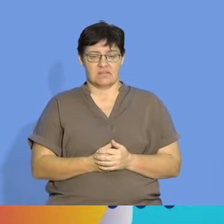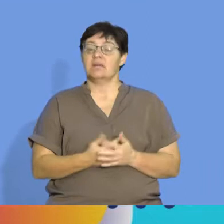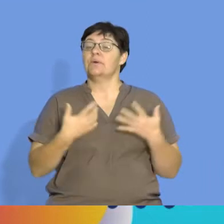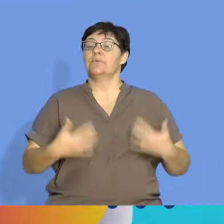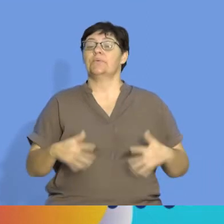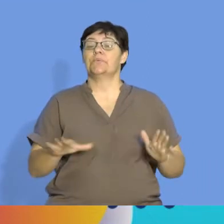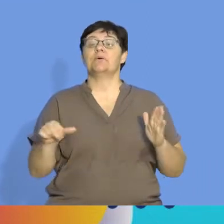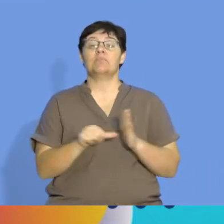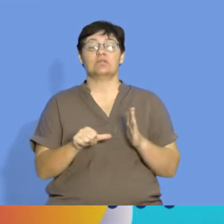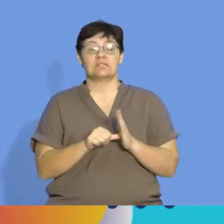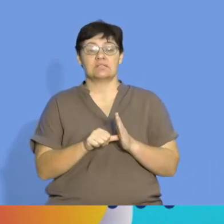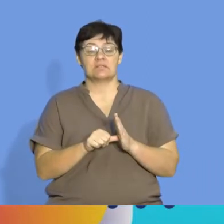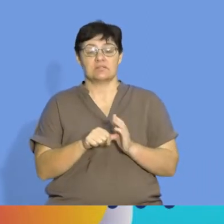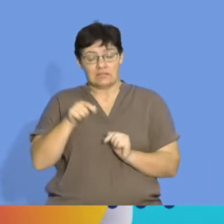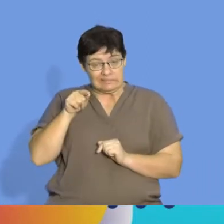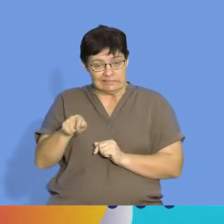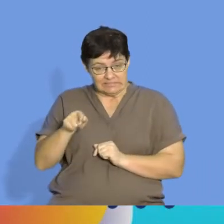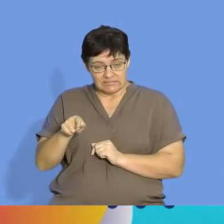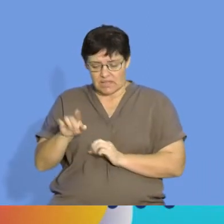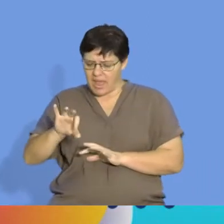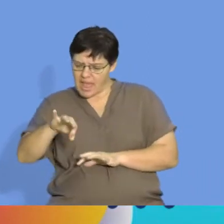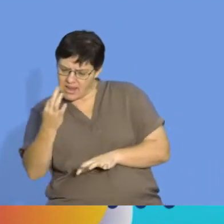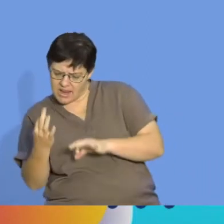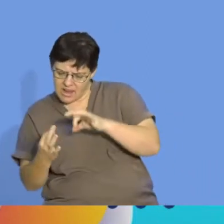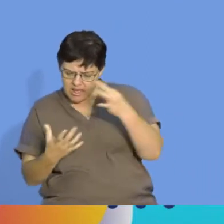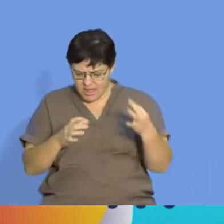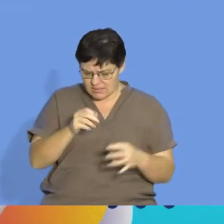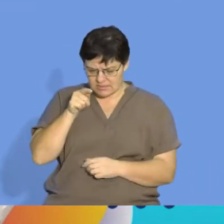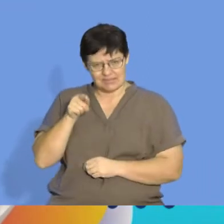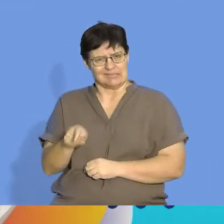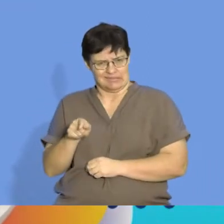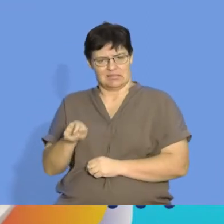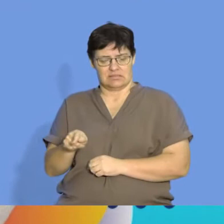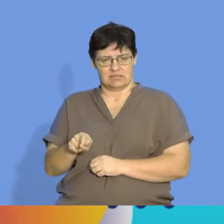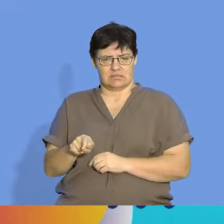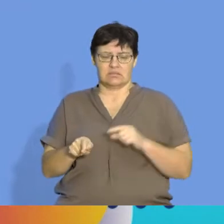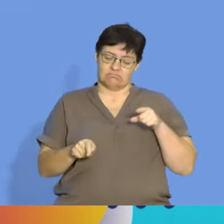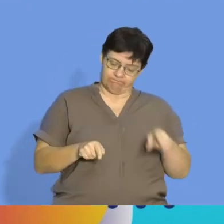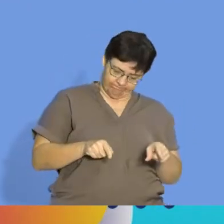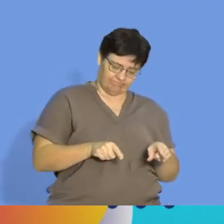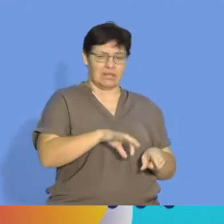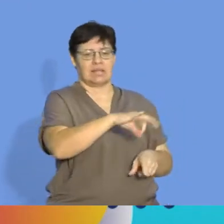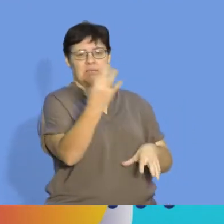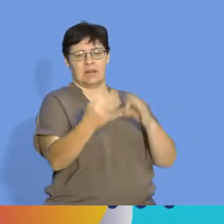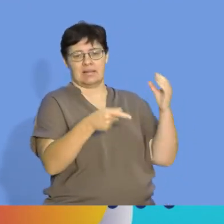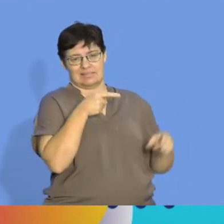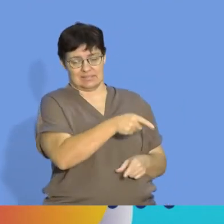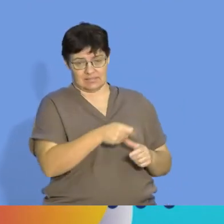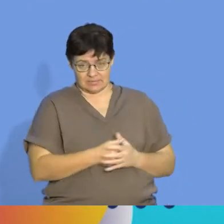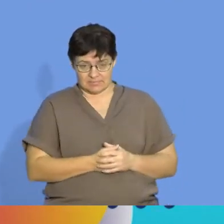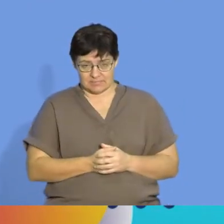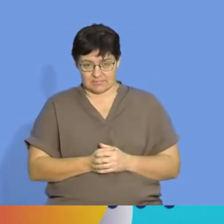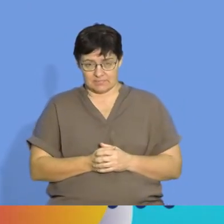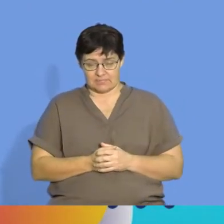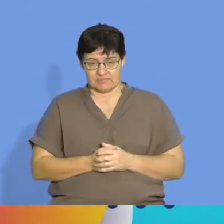right, is the analysis and analyzing of a cash budget and a projected income